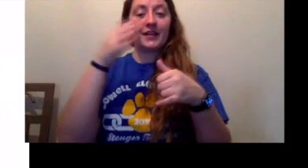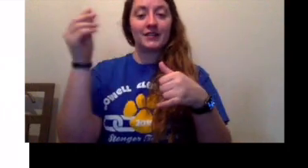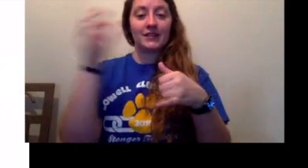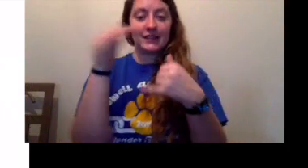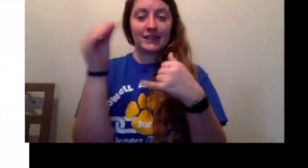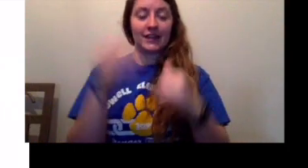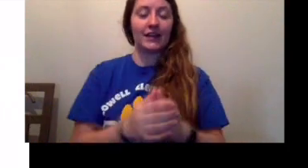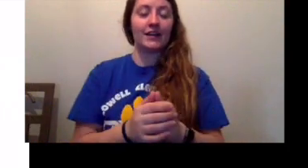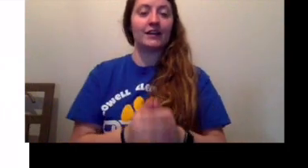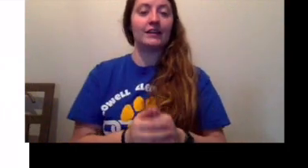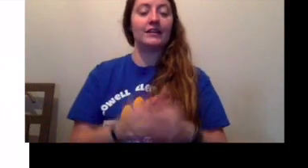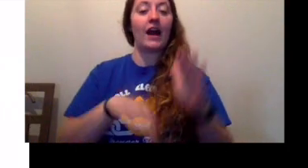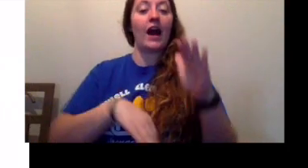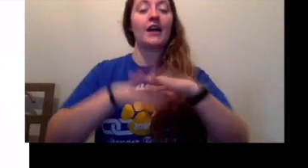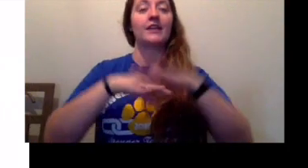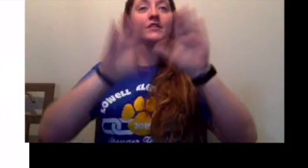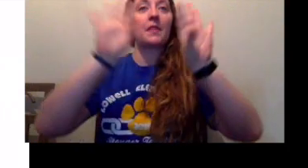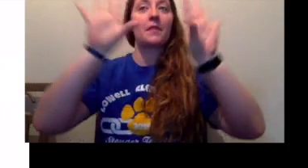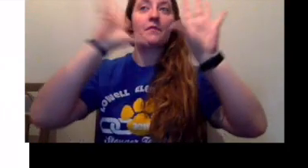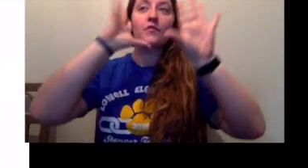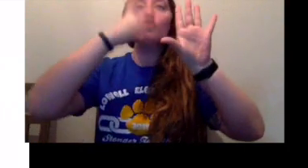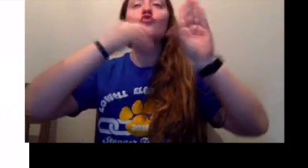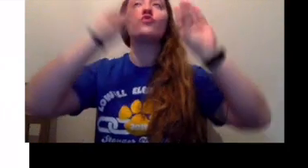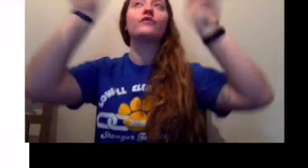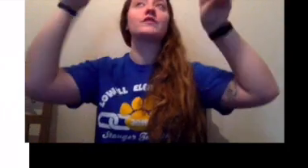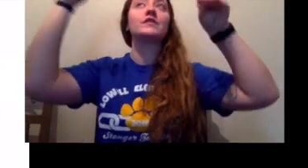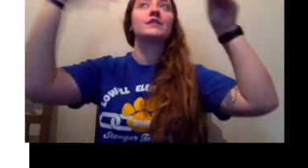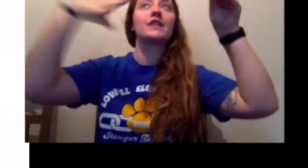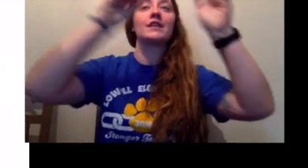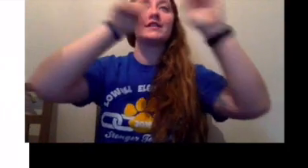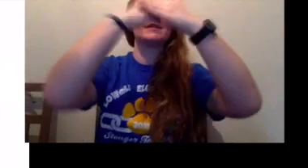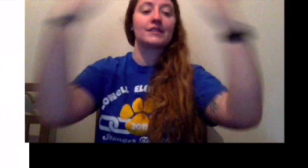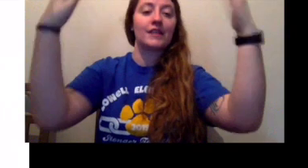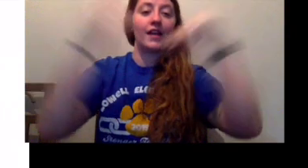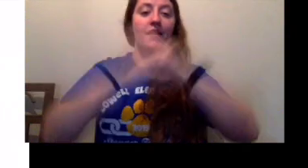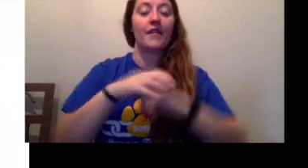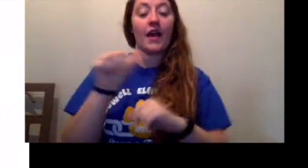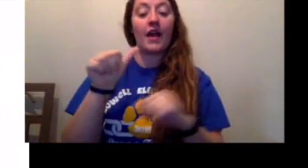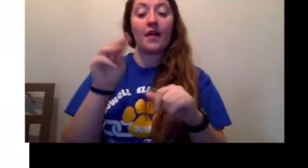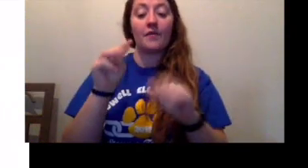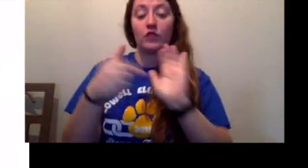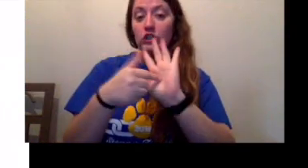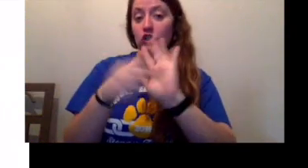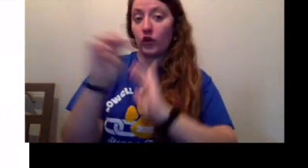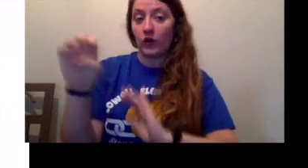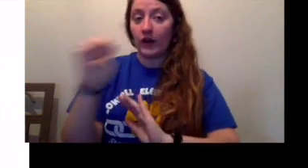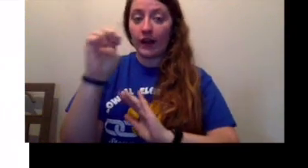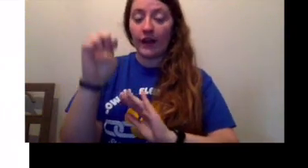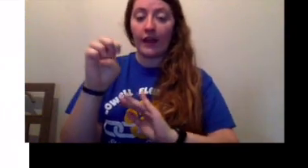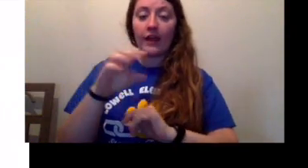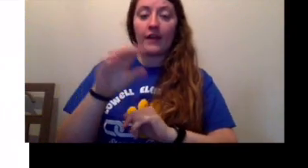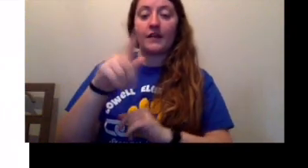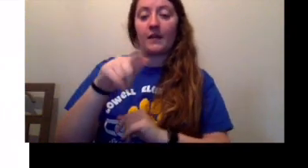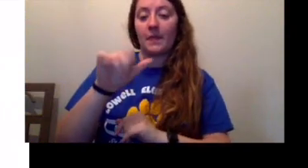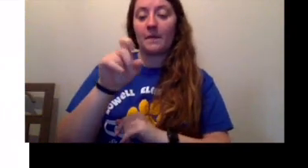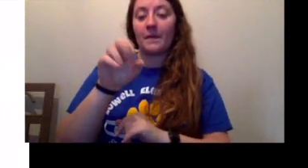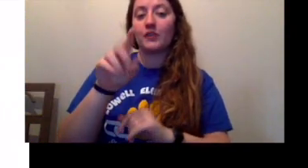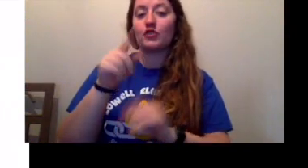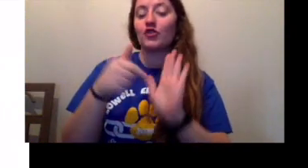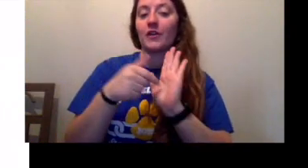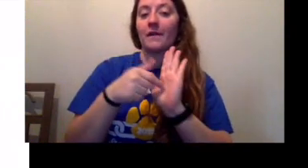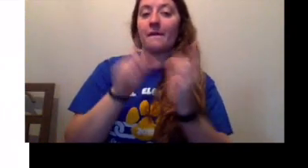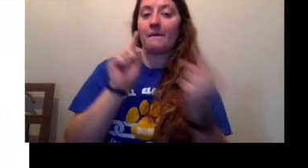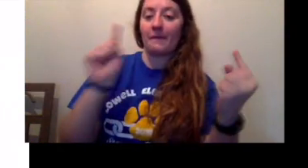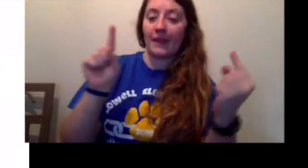brilliant clear sky and sun. Anne Marie took Ellen into the small pasture beyond the farm and introduced her to Blossom, who